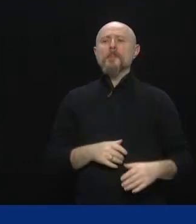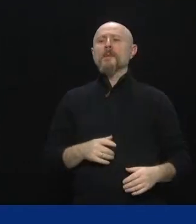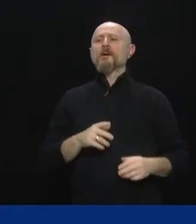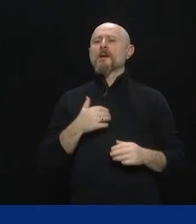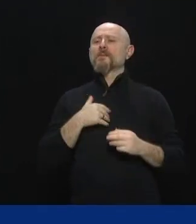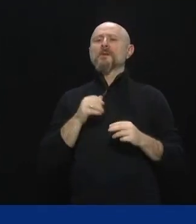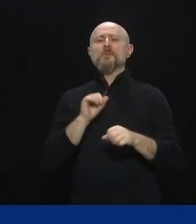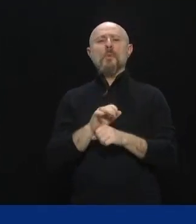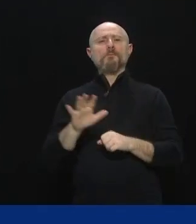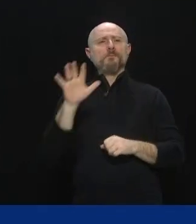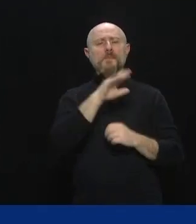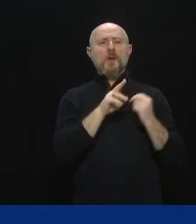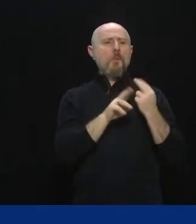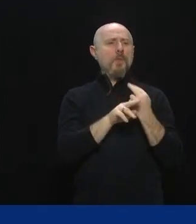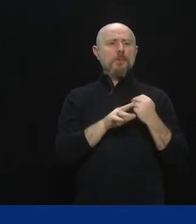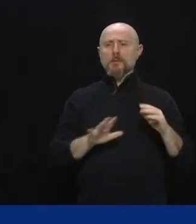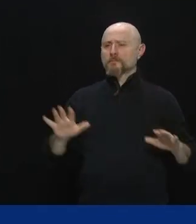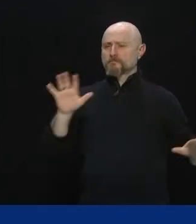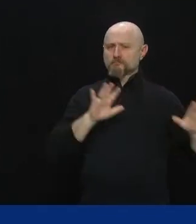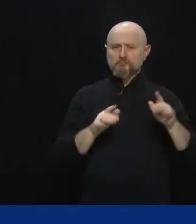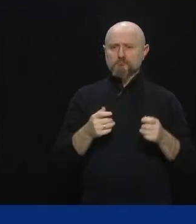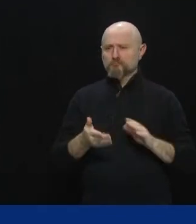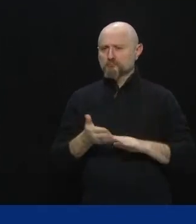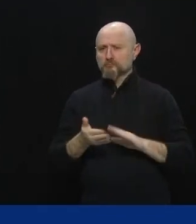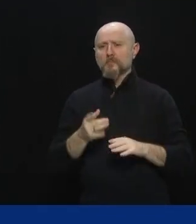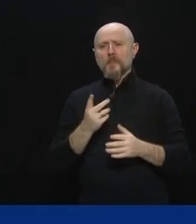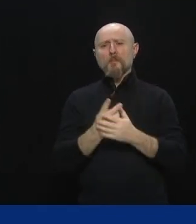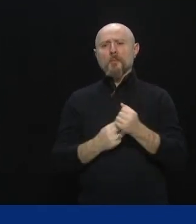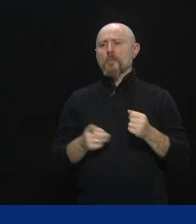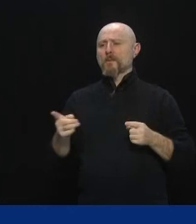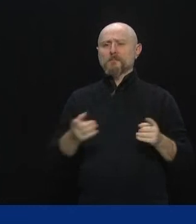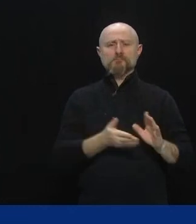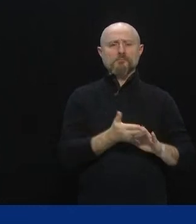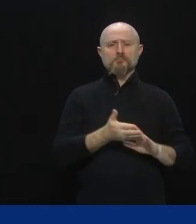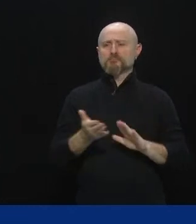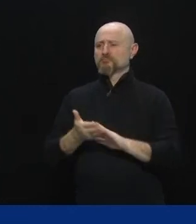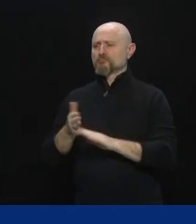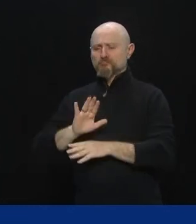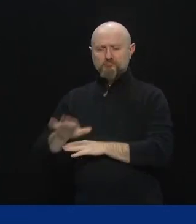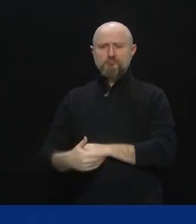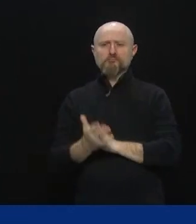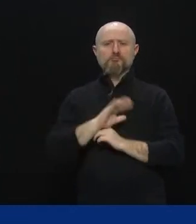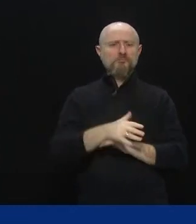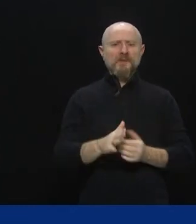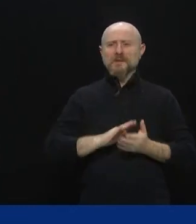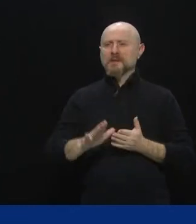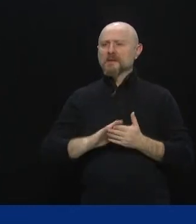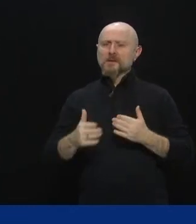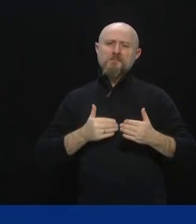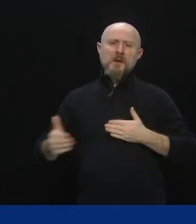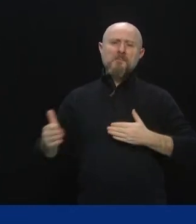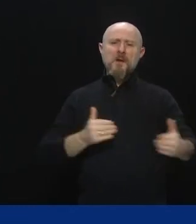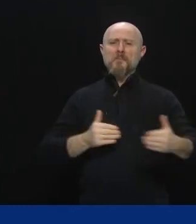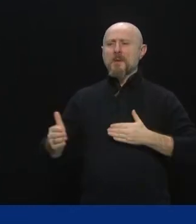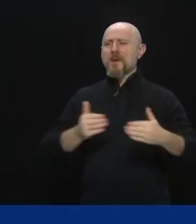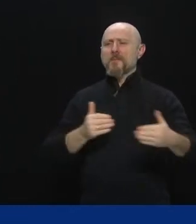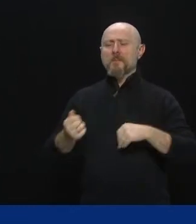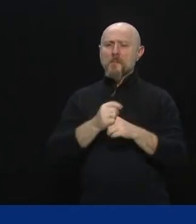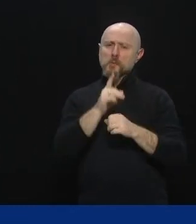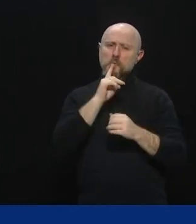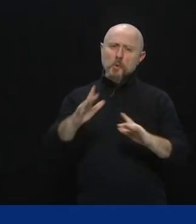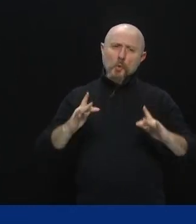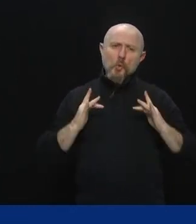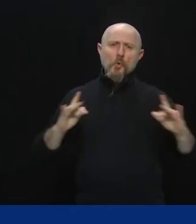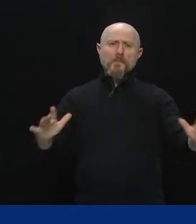Both agencies' facilities are continuing to operate 24/7 until we're fully through both of these events.